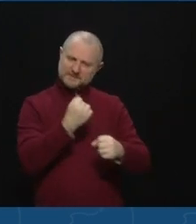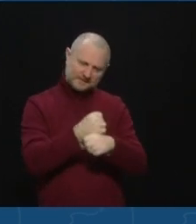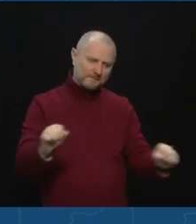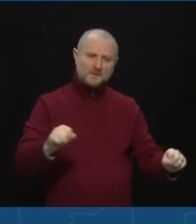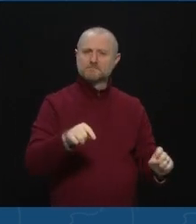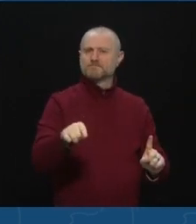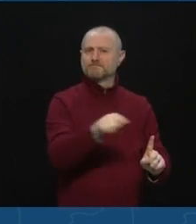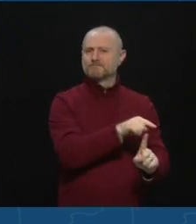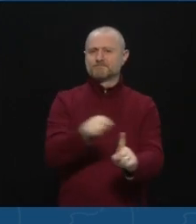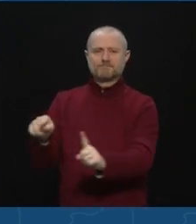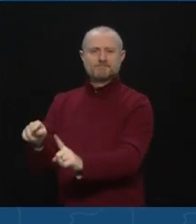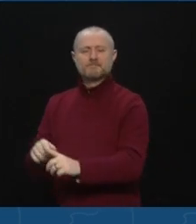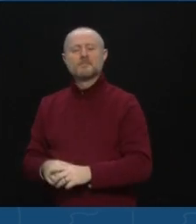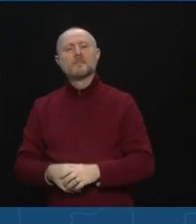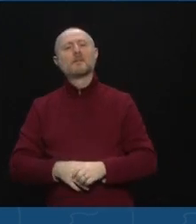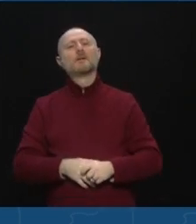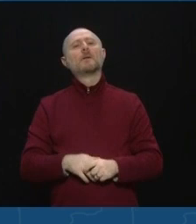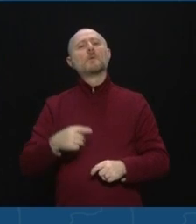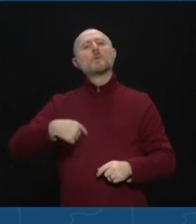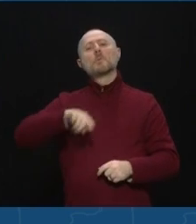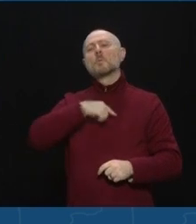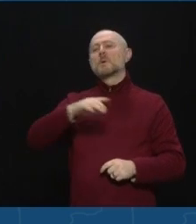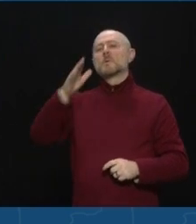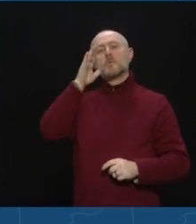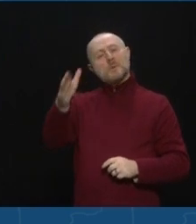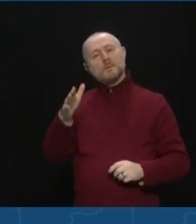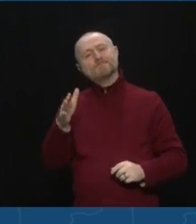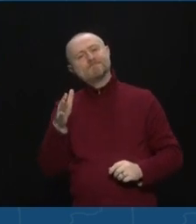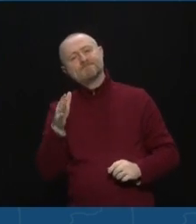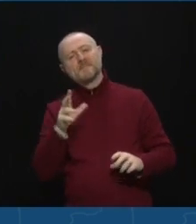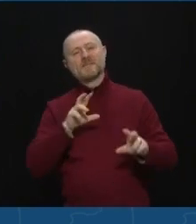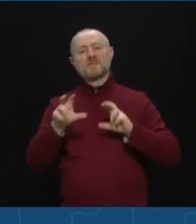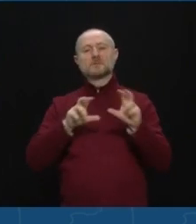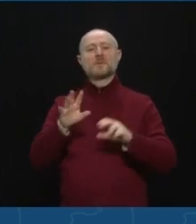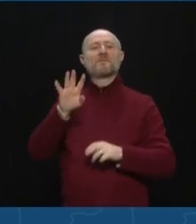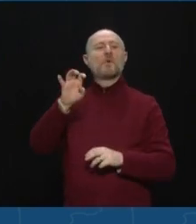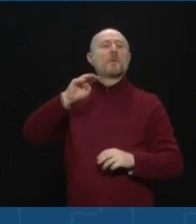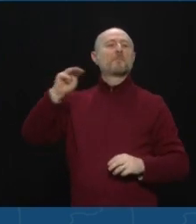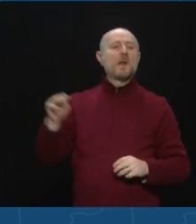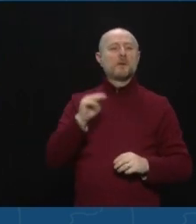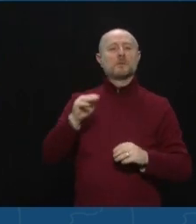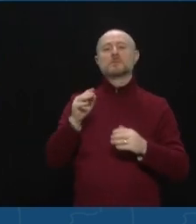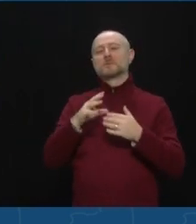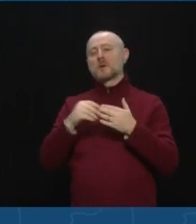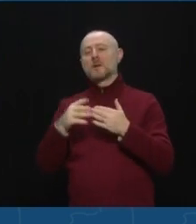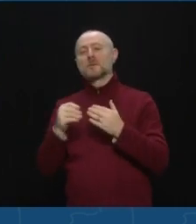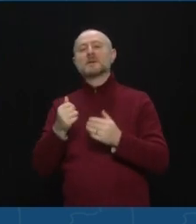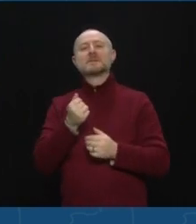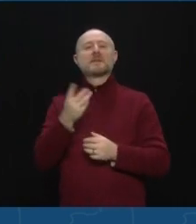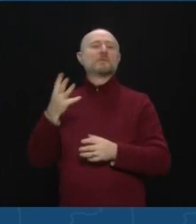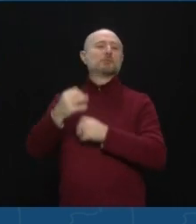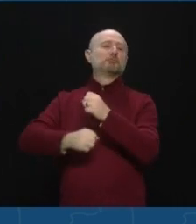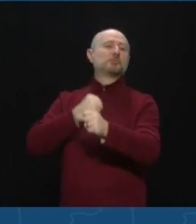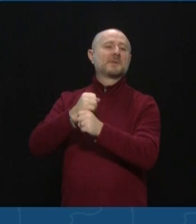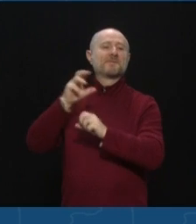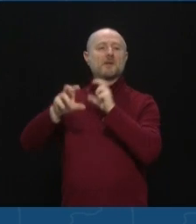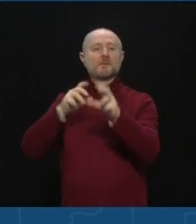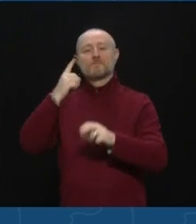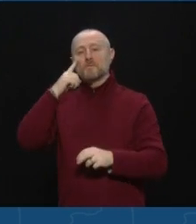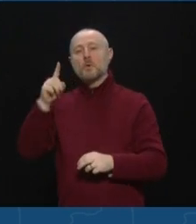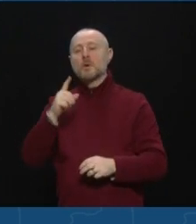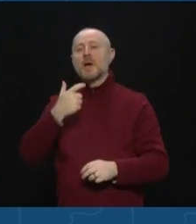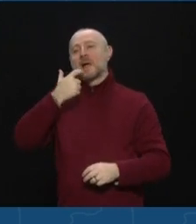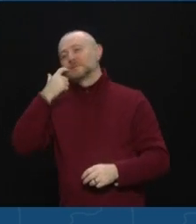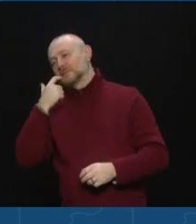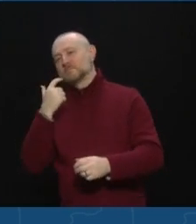loved ones. So we're going to make a $400 million multi-year investment in opioid and substance abuse addiction